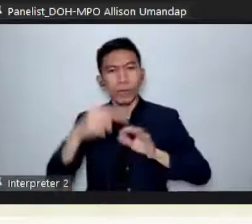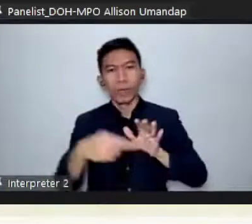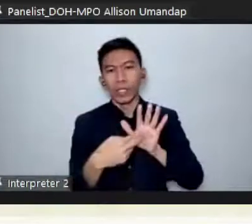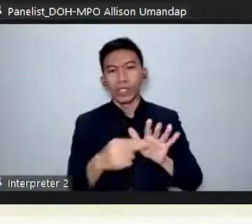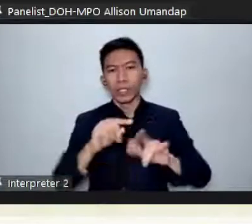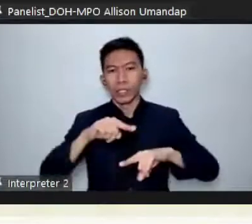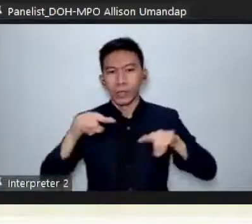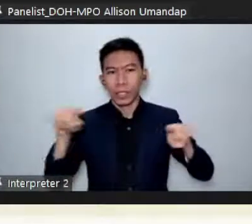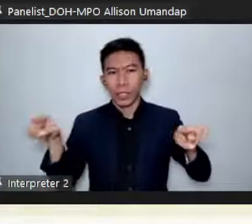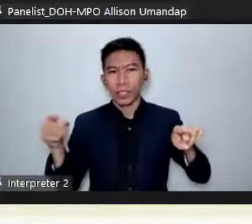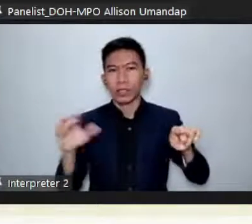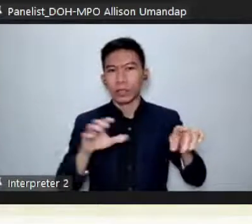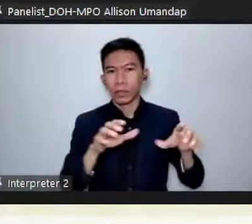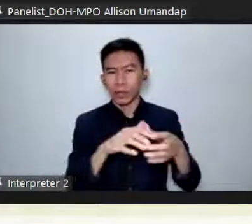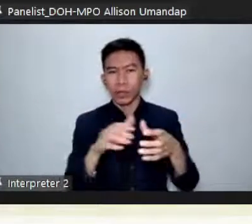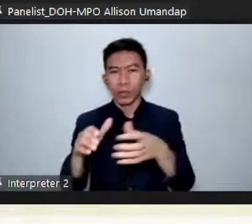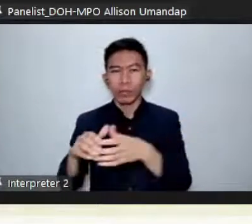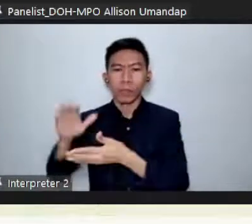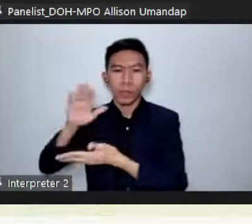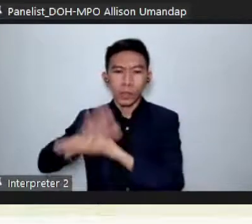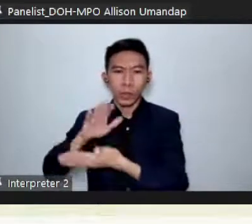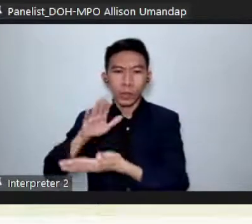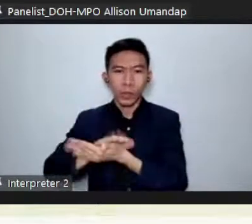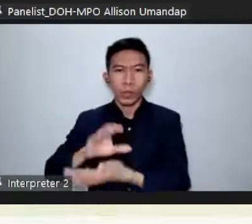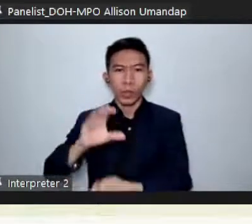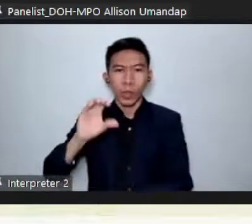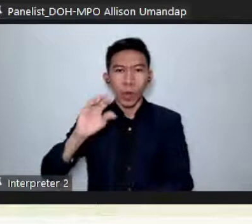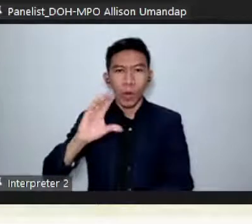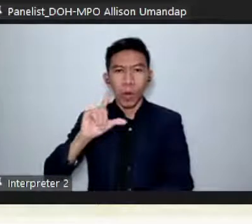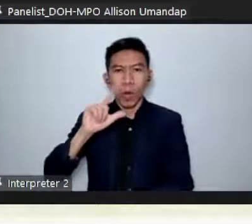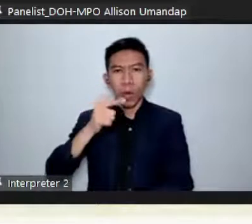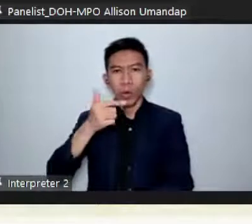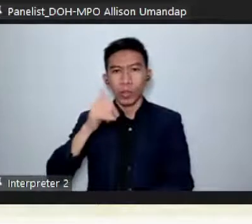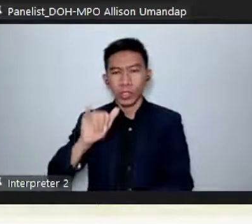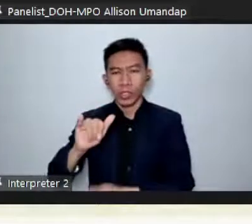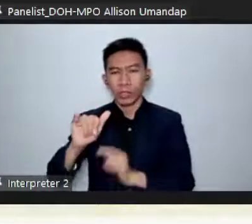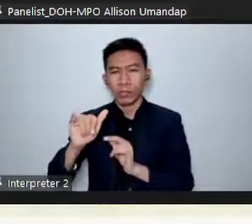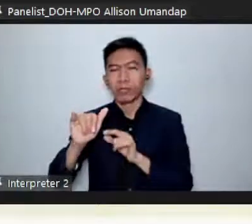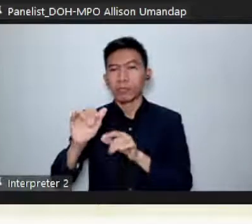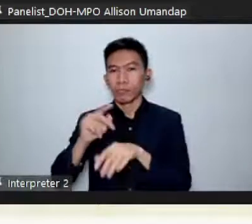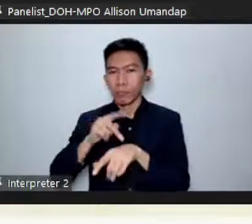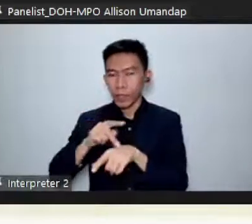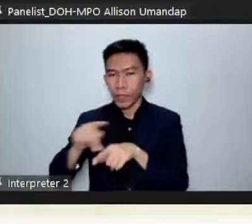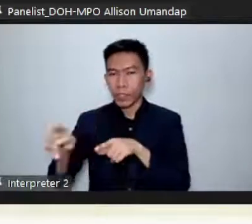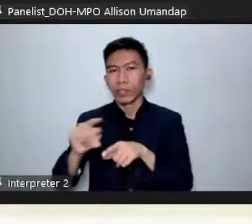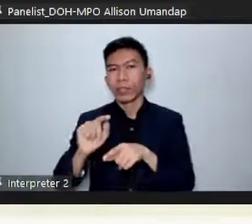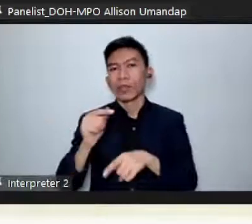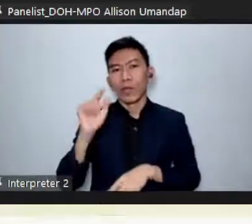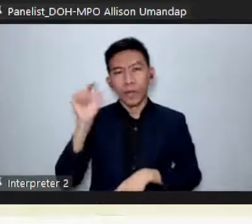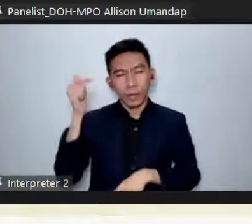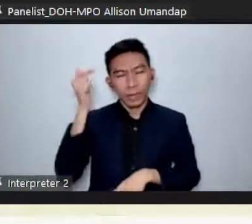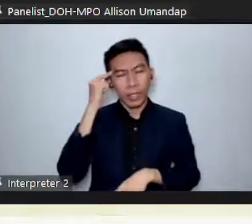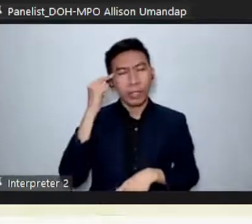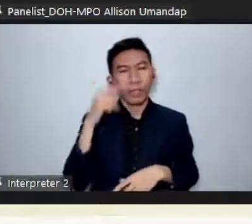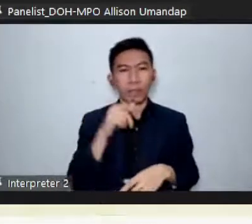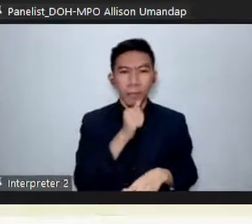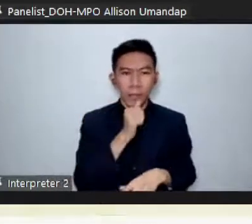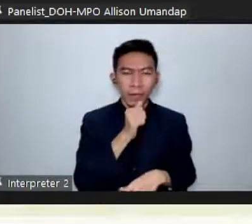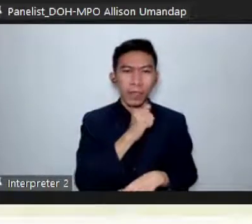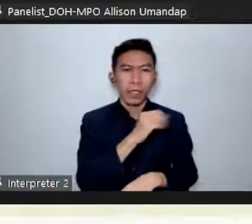really. Academe, oncology specialty profession, government and private cancer centers and